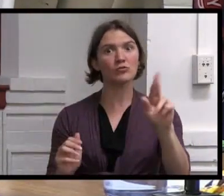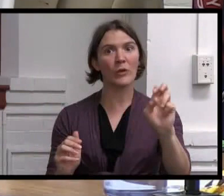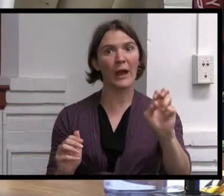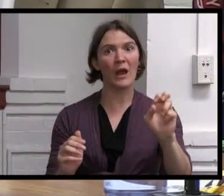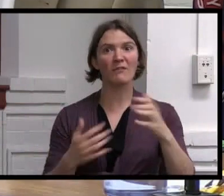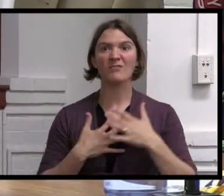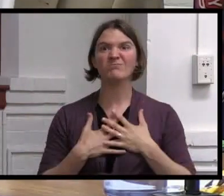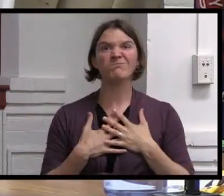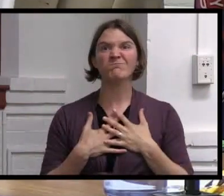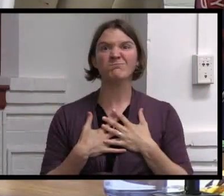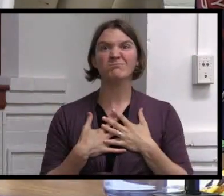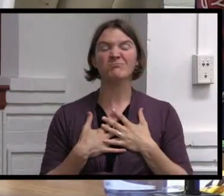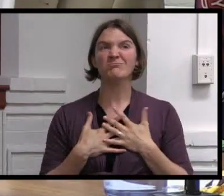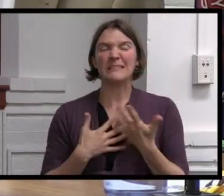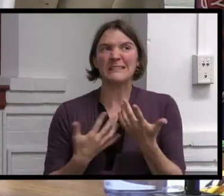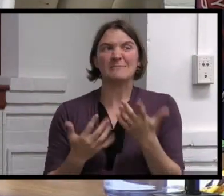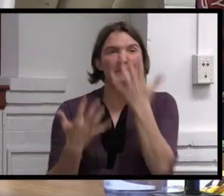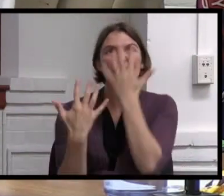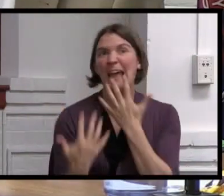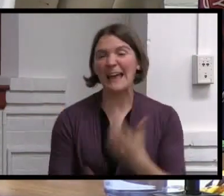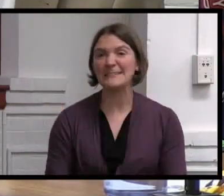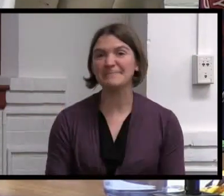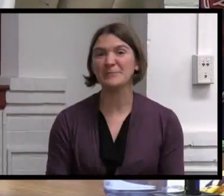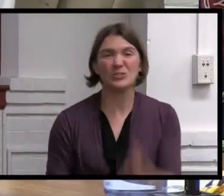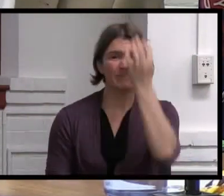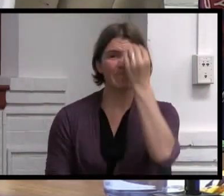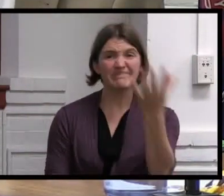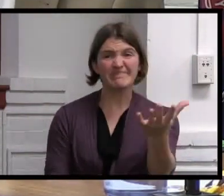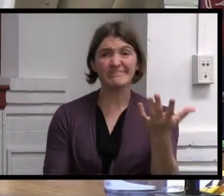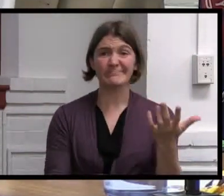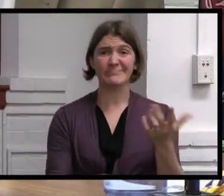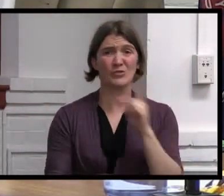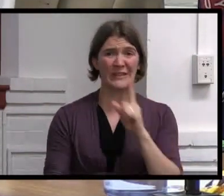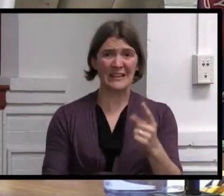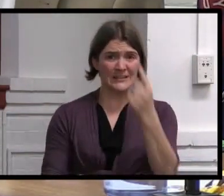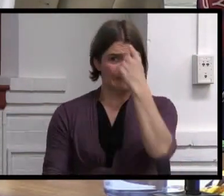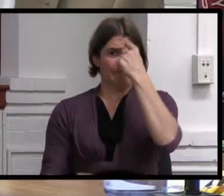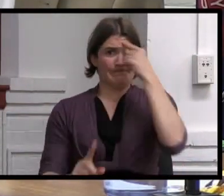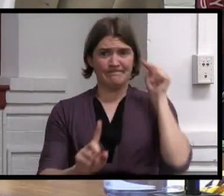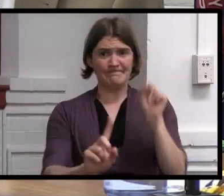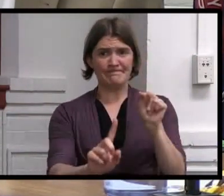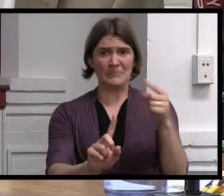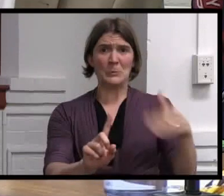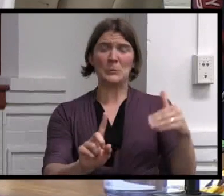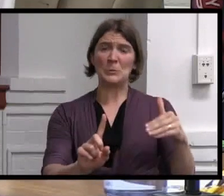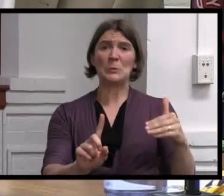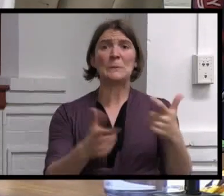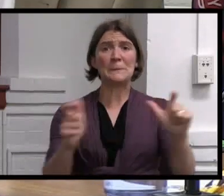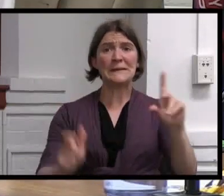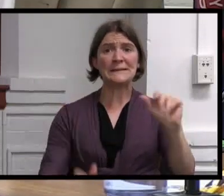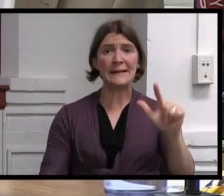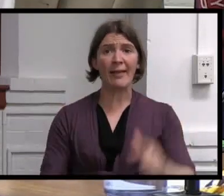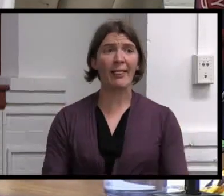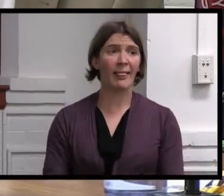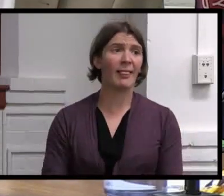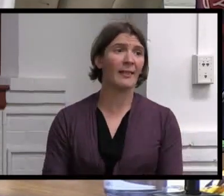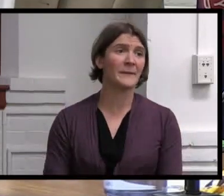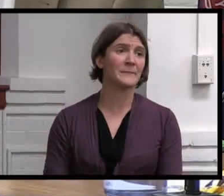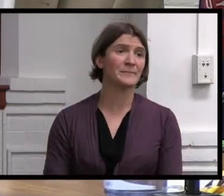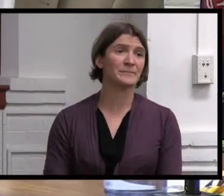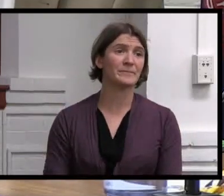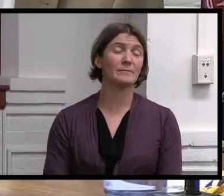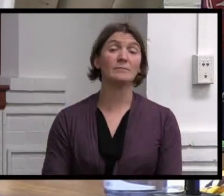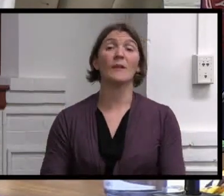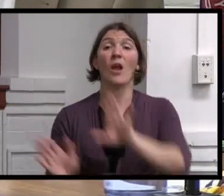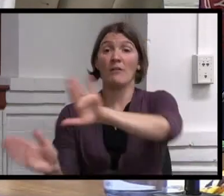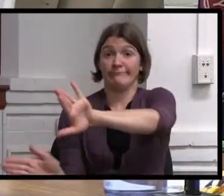It's hard to say anything happy about that, but I just wanted everyone to really put it in perspective and understand what's happening. Now,